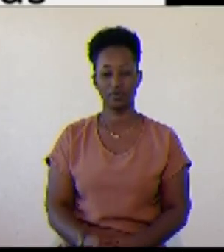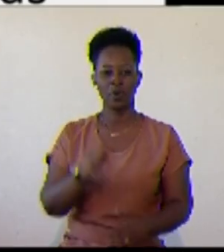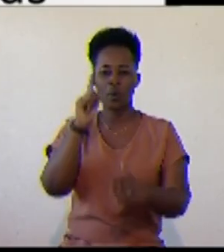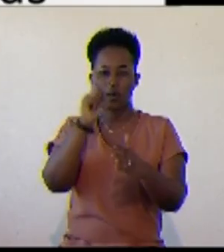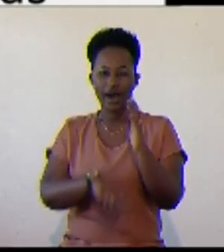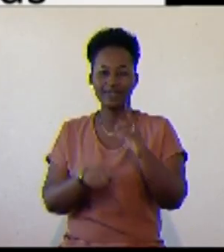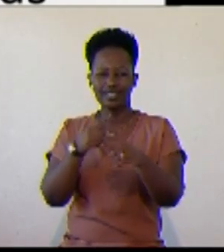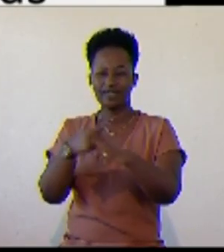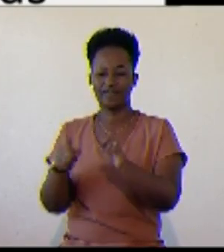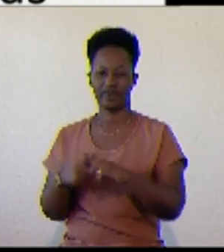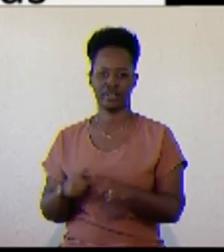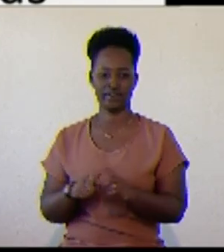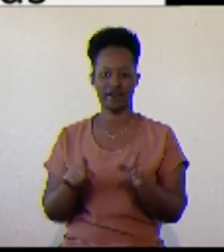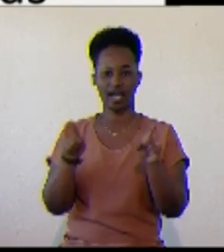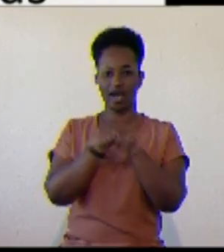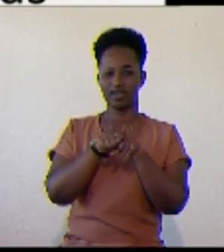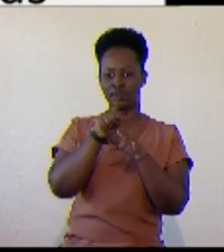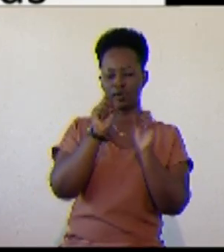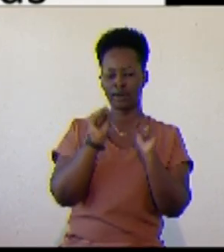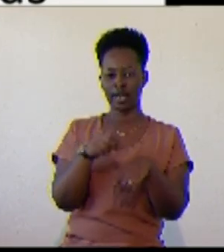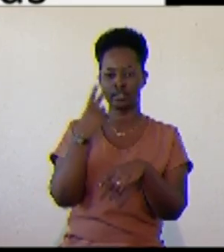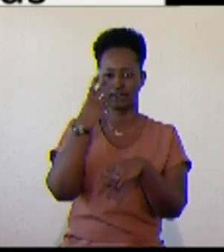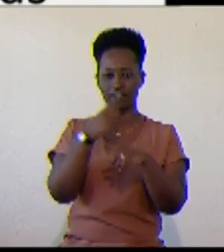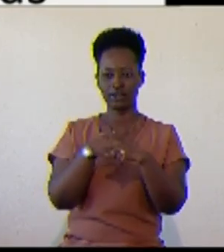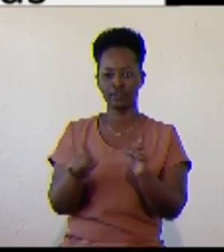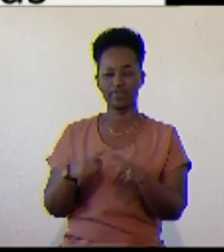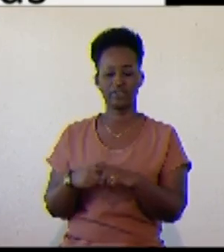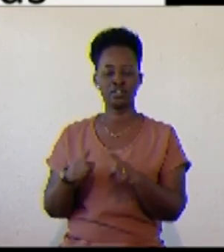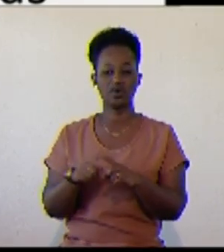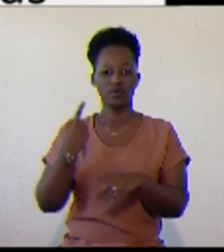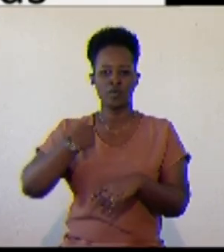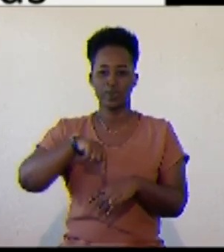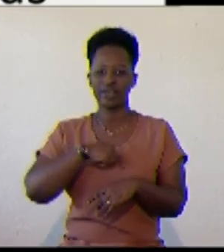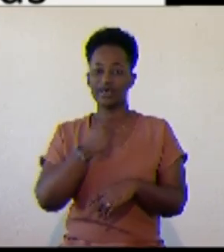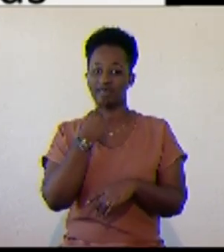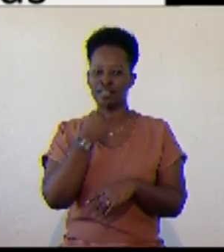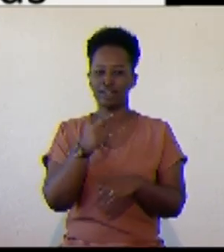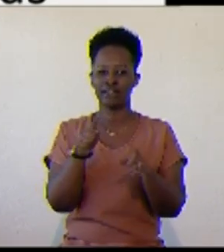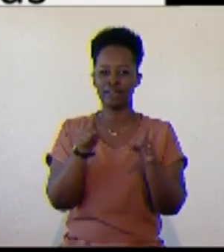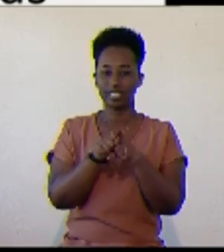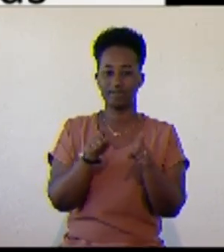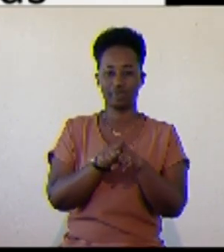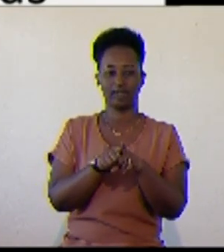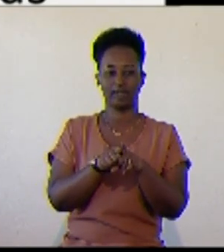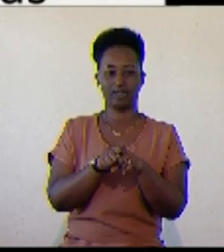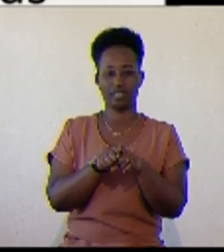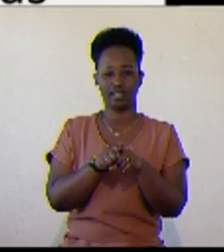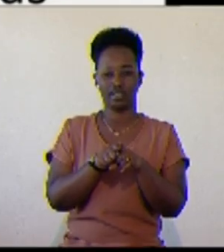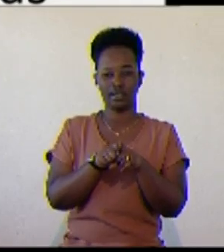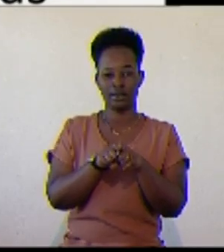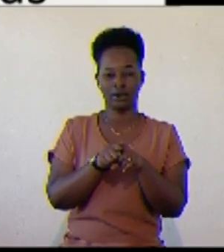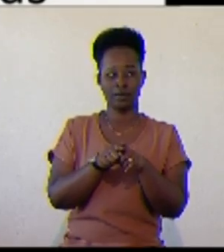differentiation? As you can see, differentiation, we are saying it is a process of obtaining a derivative function.